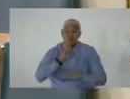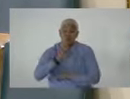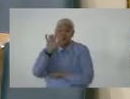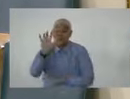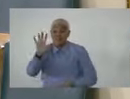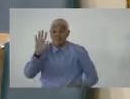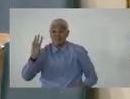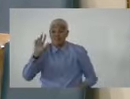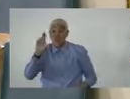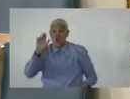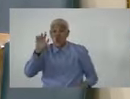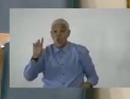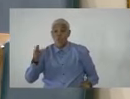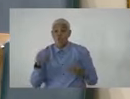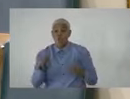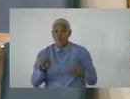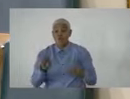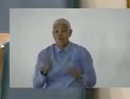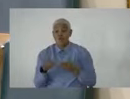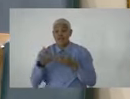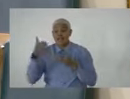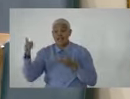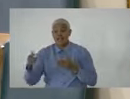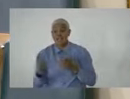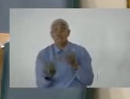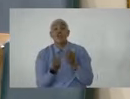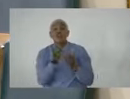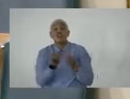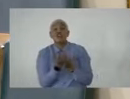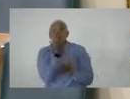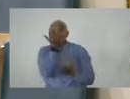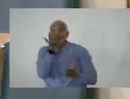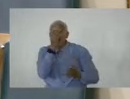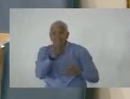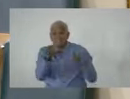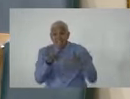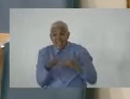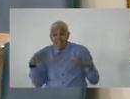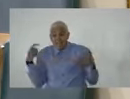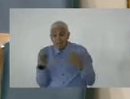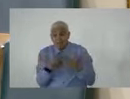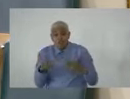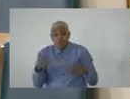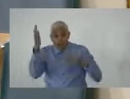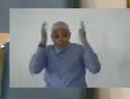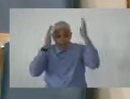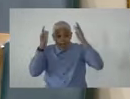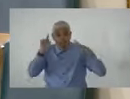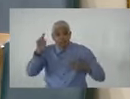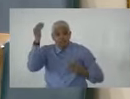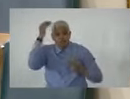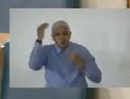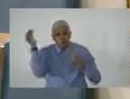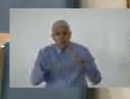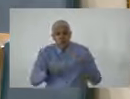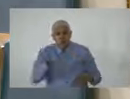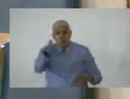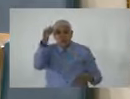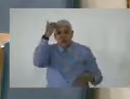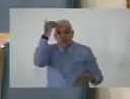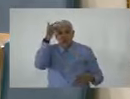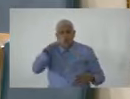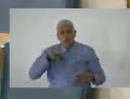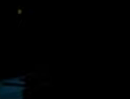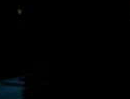At 56 Cumberland Road, near to the grass yard in Spanish Town Market. Yeah, I have to say it. You know